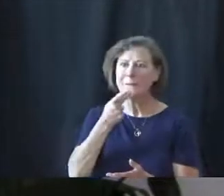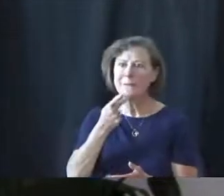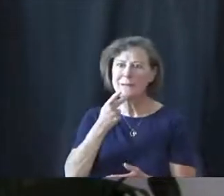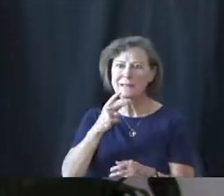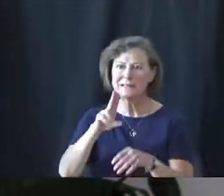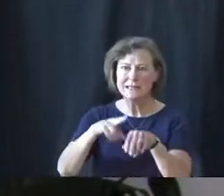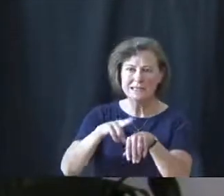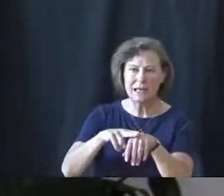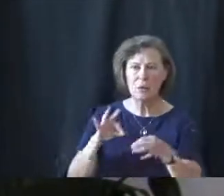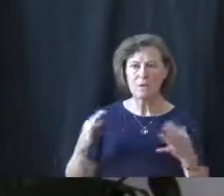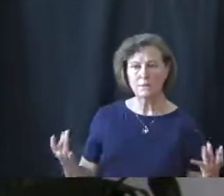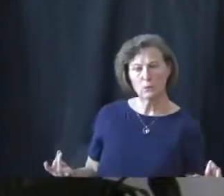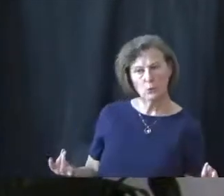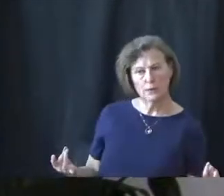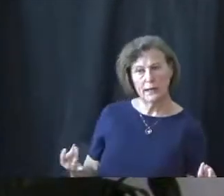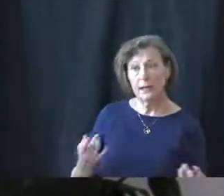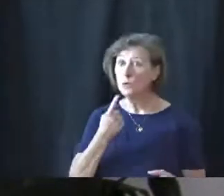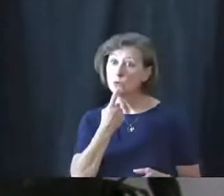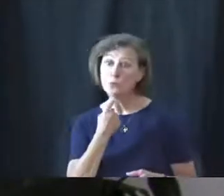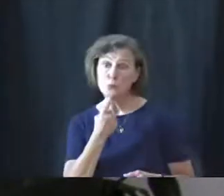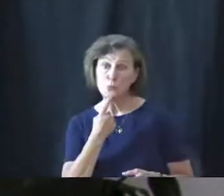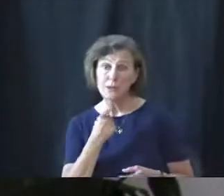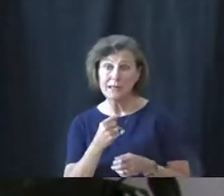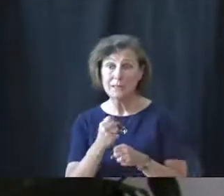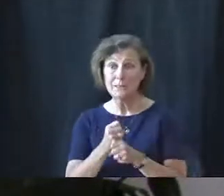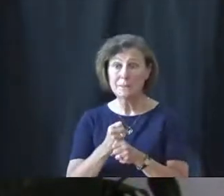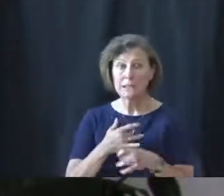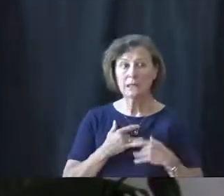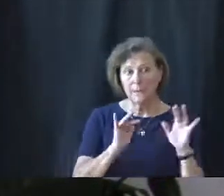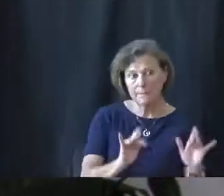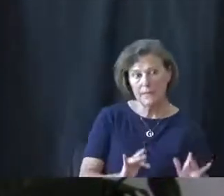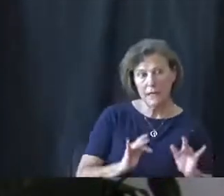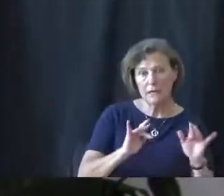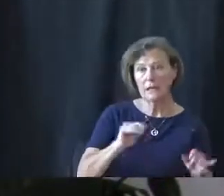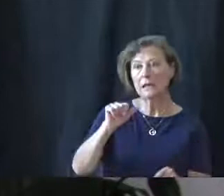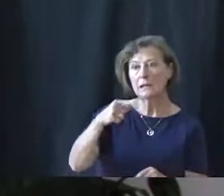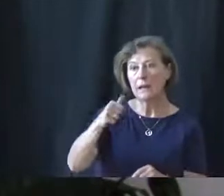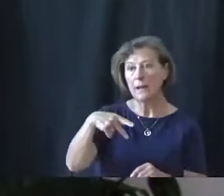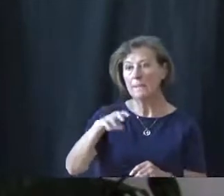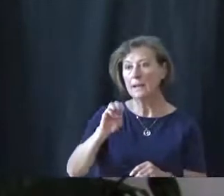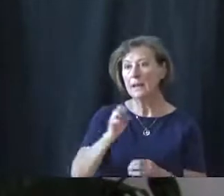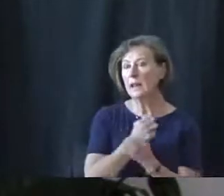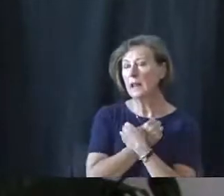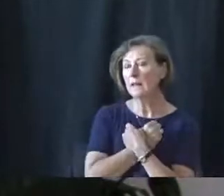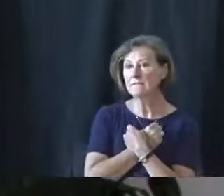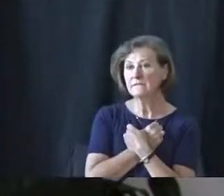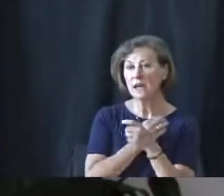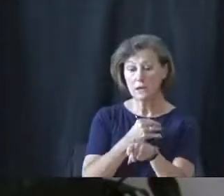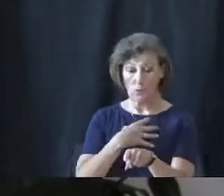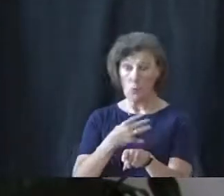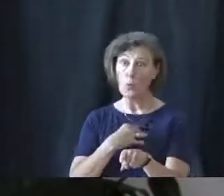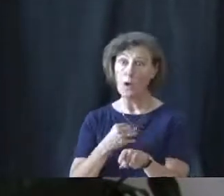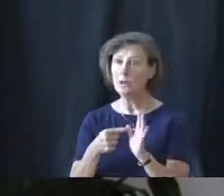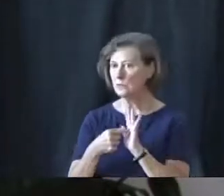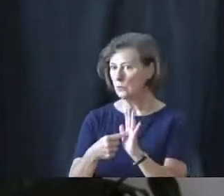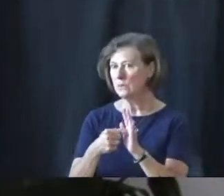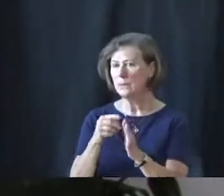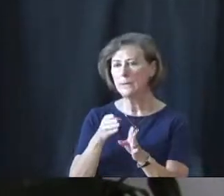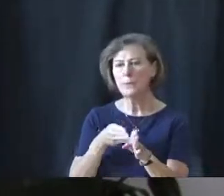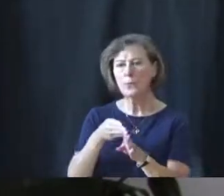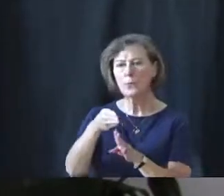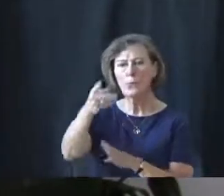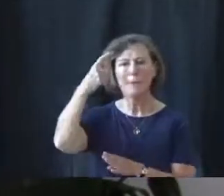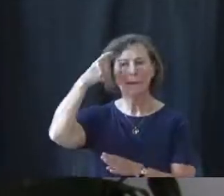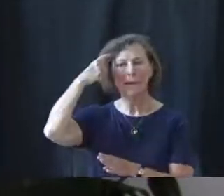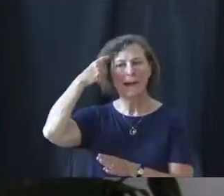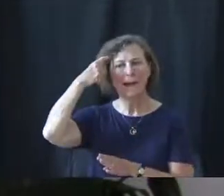of the Buddha. Red can mean compassion and agape love. And white can represent purity of